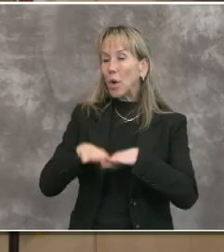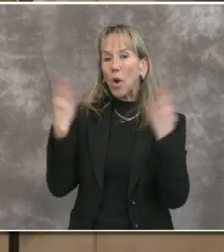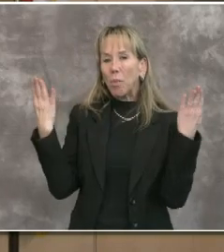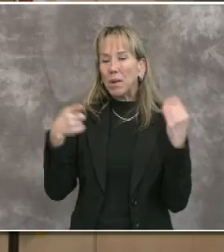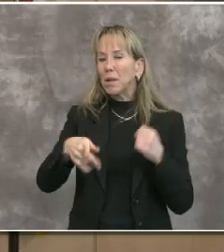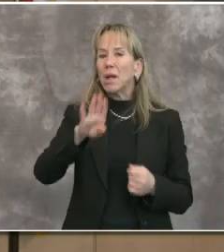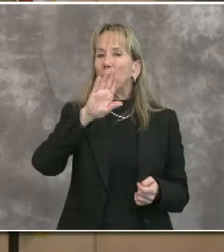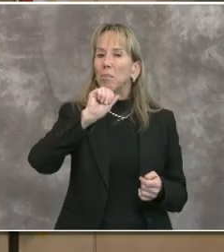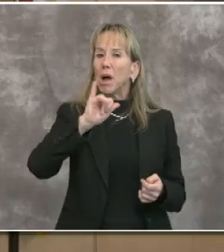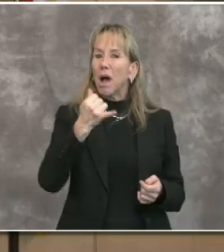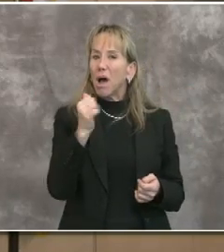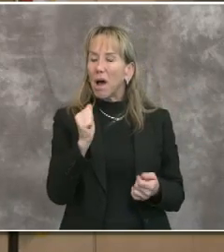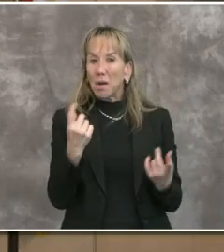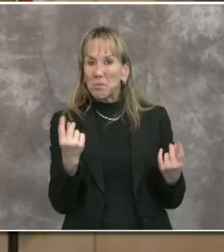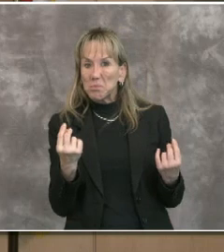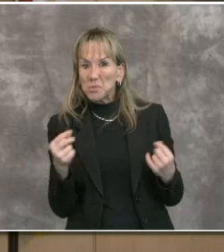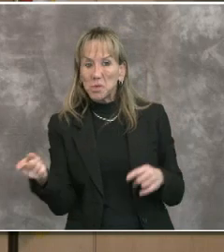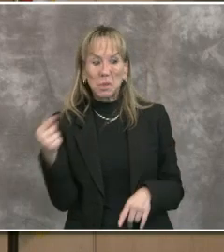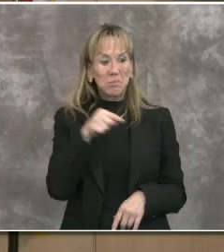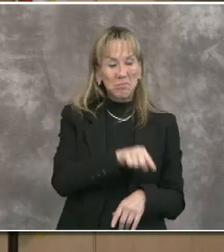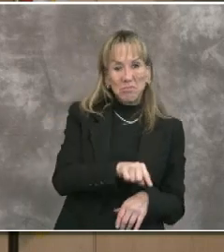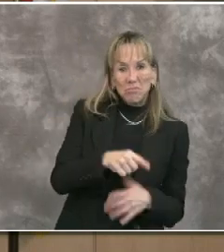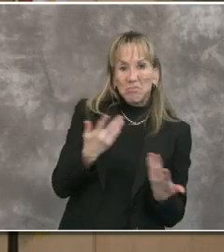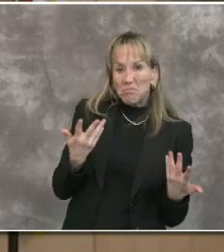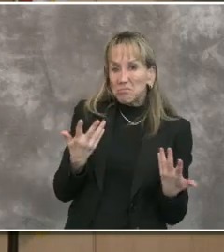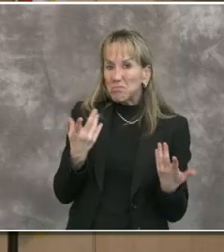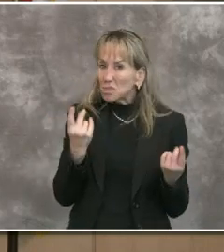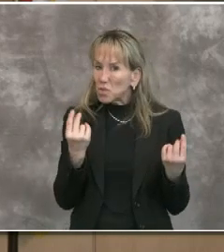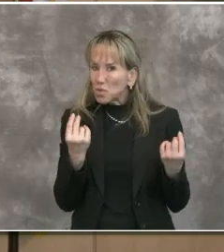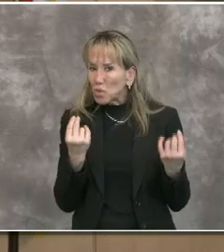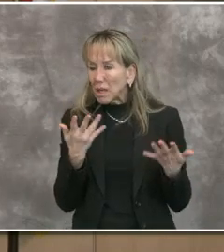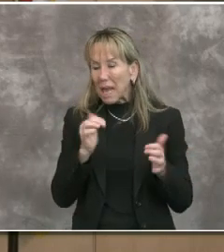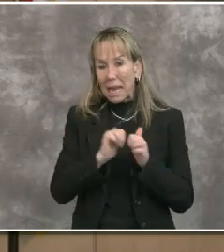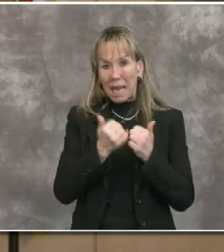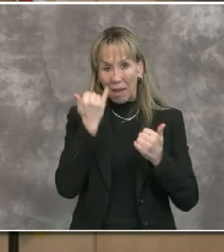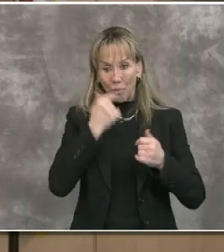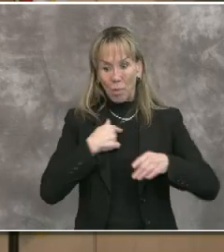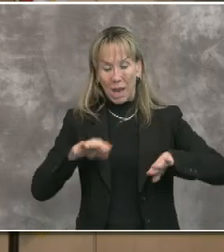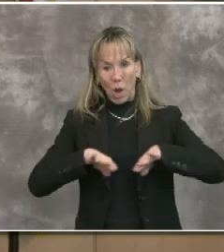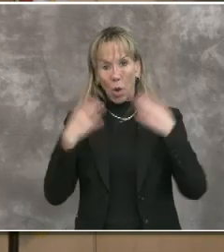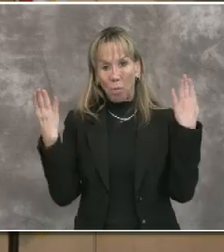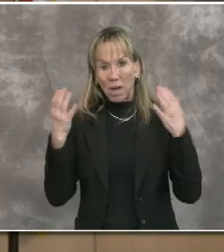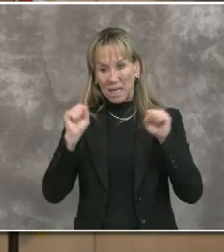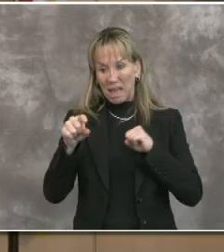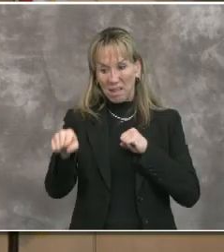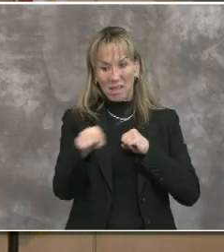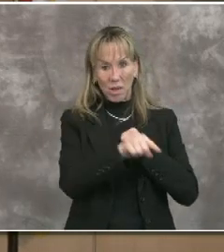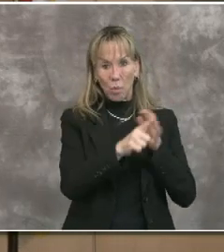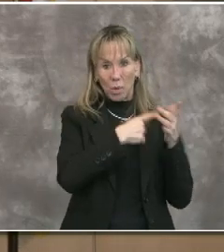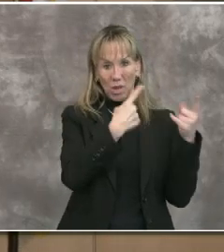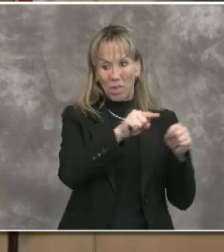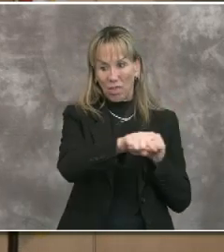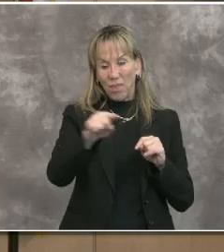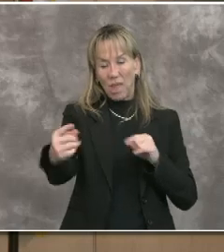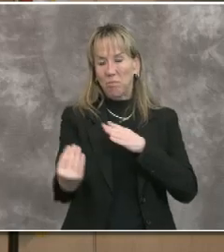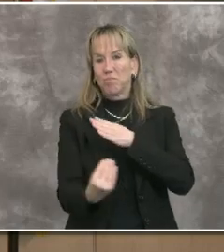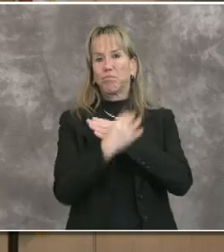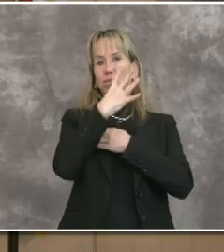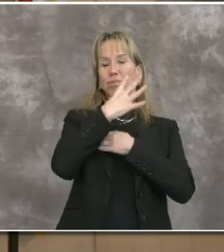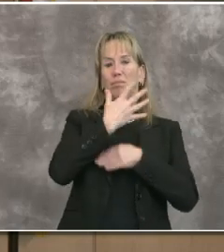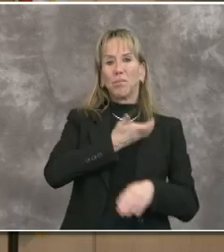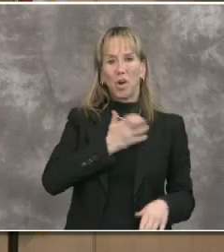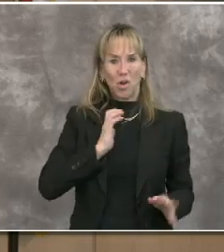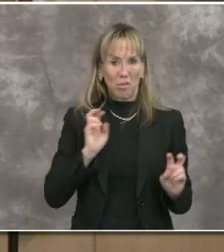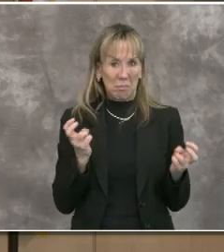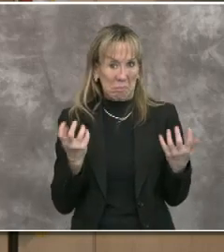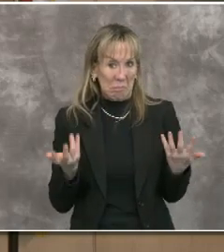the impact cases from that state might have on San Diego County's reopening efforts? Well, the task